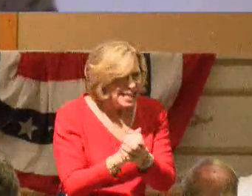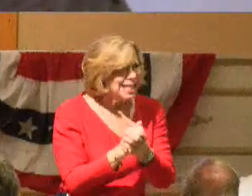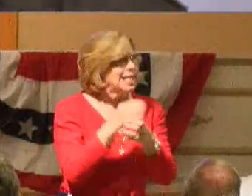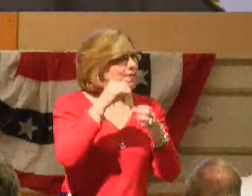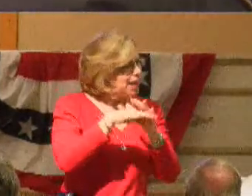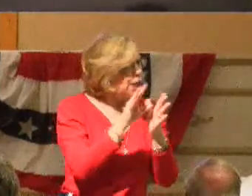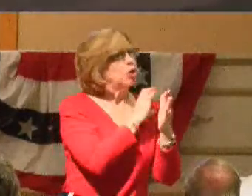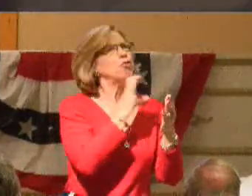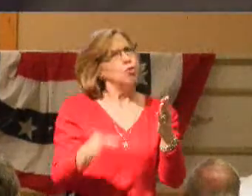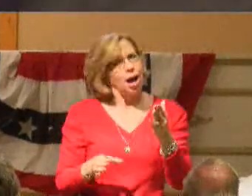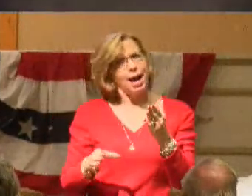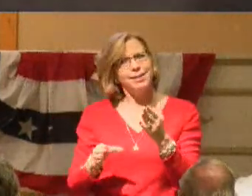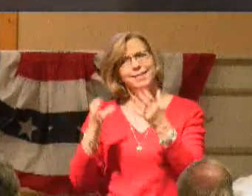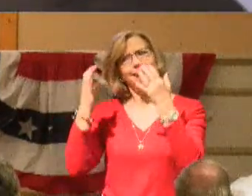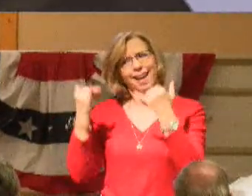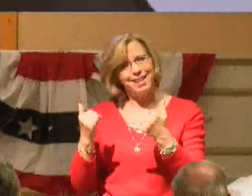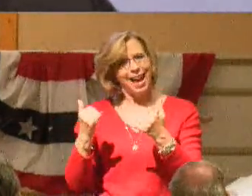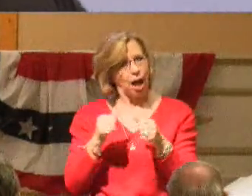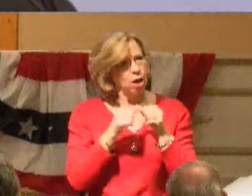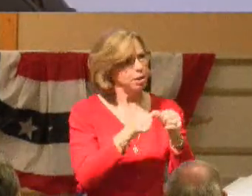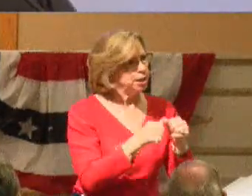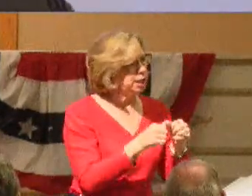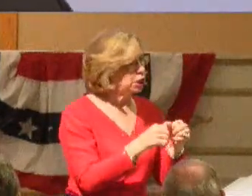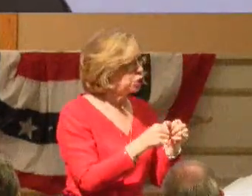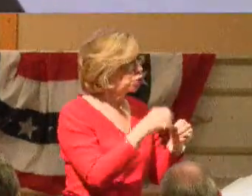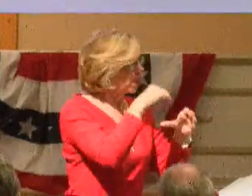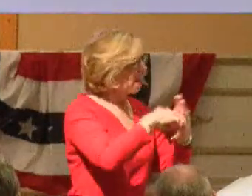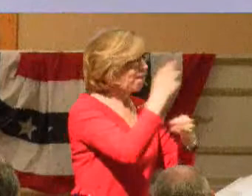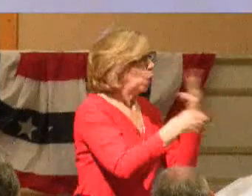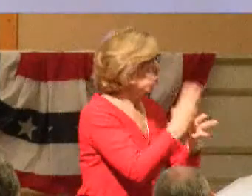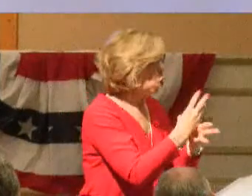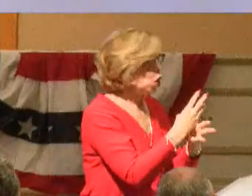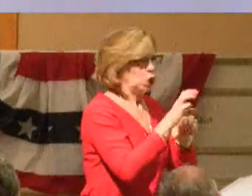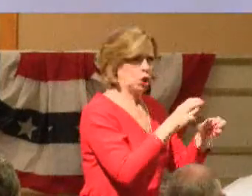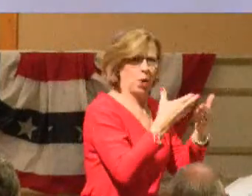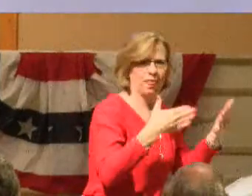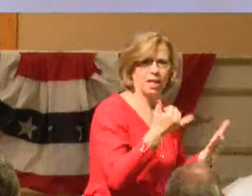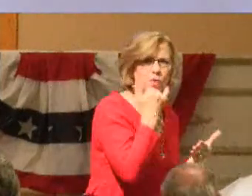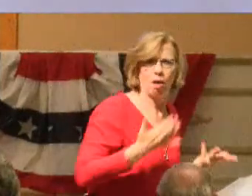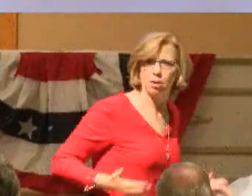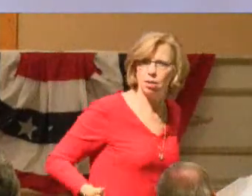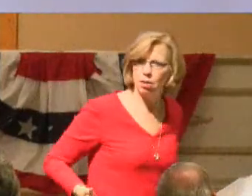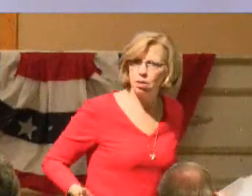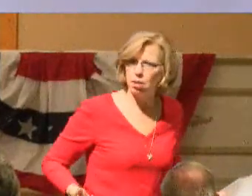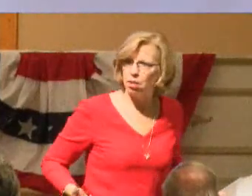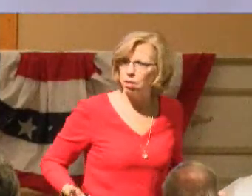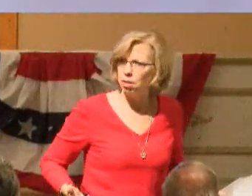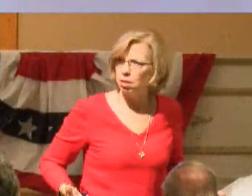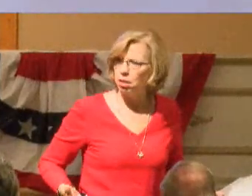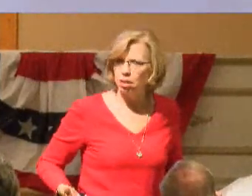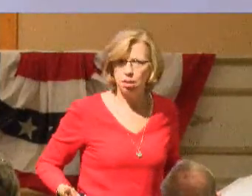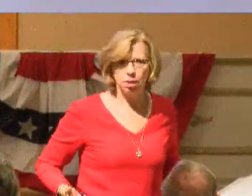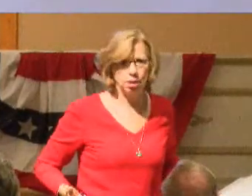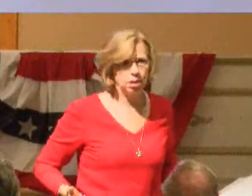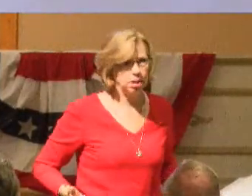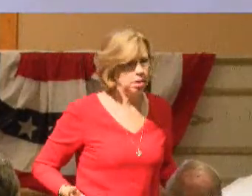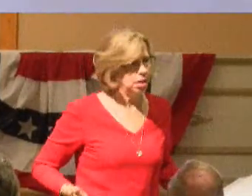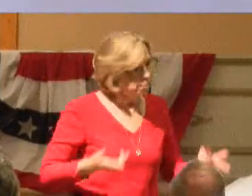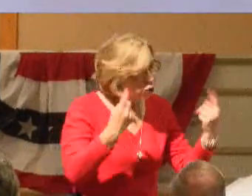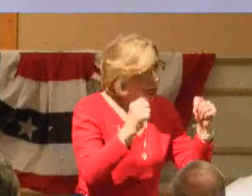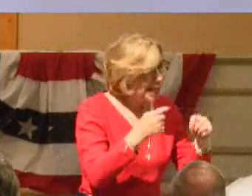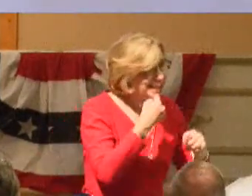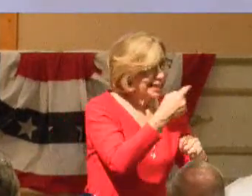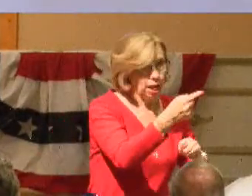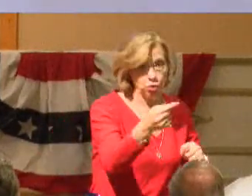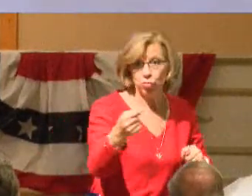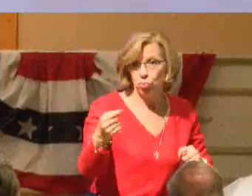live in worldliness? Can I answer this for you? Because you don't hear this very often anymore. And I'll try to tell you